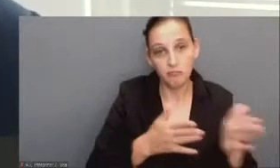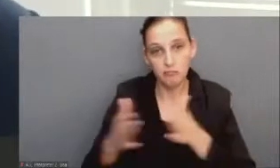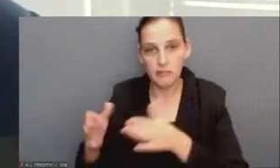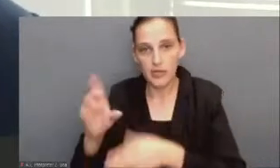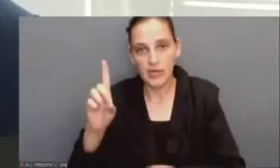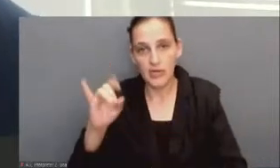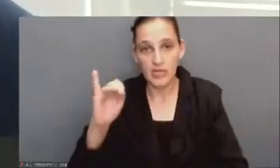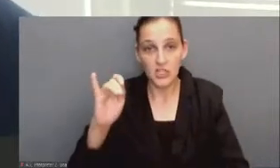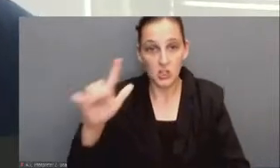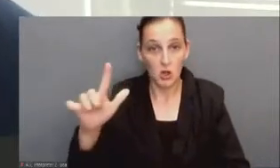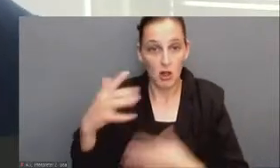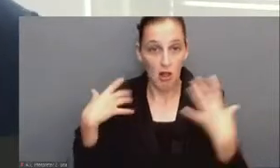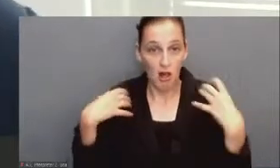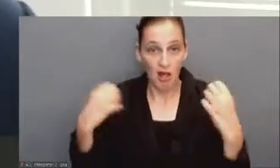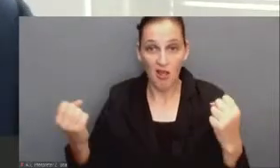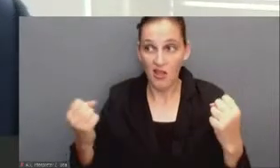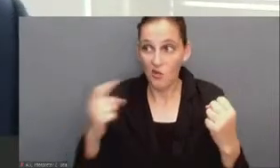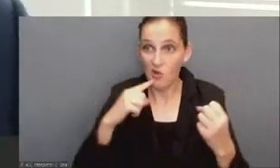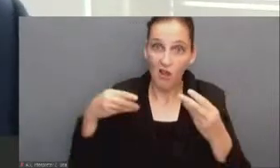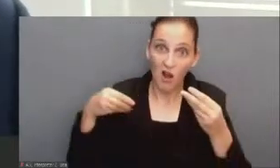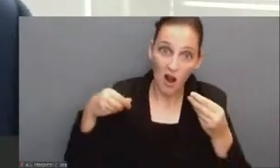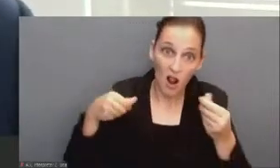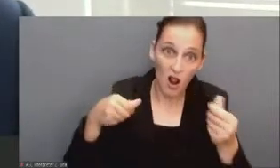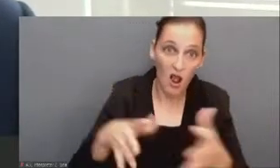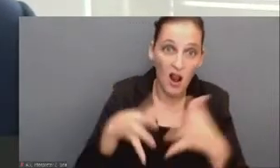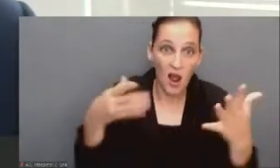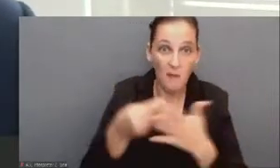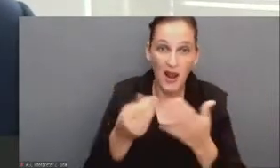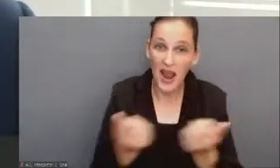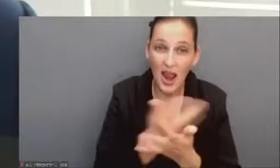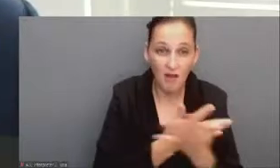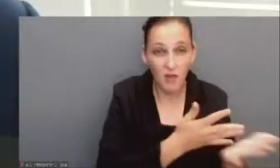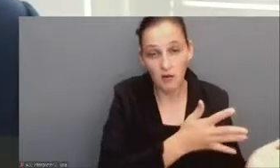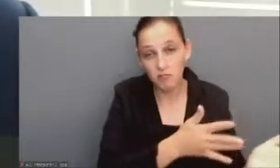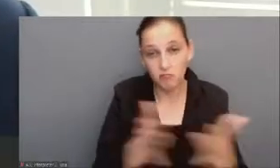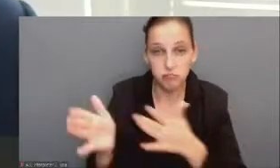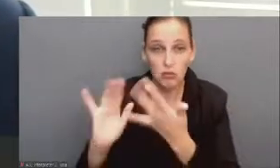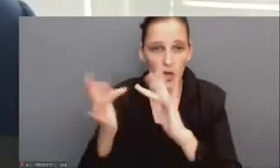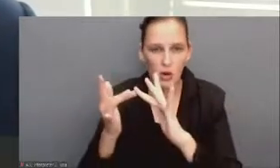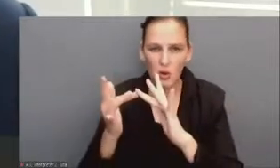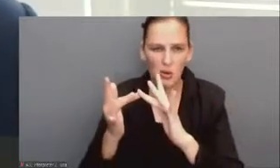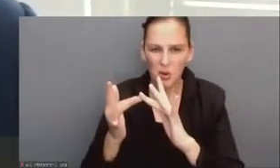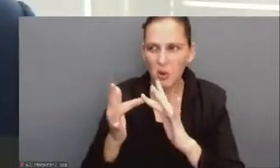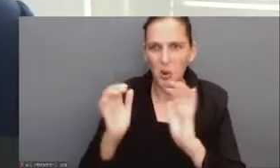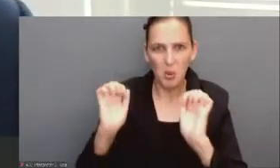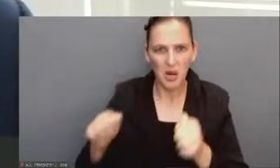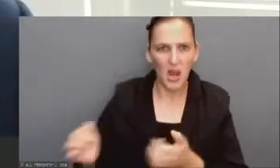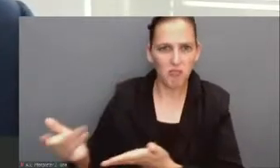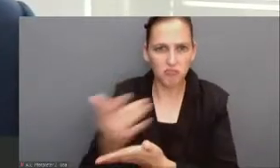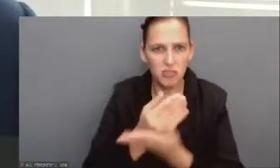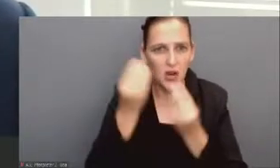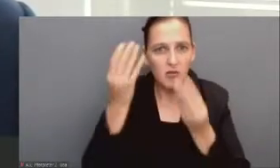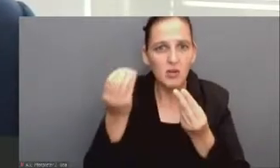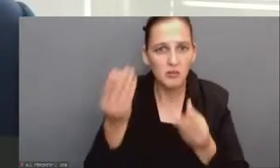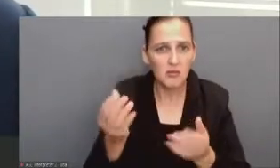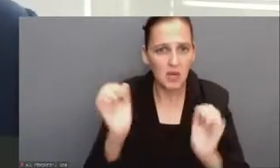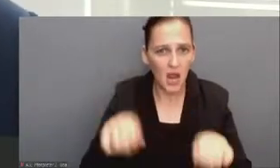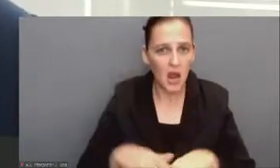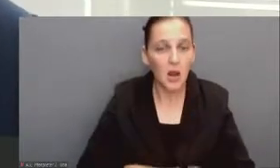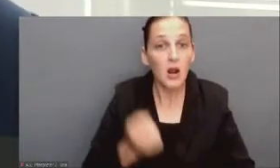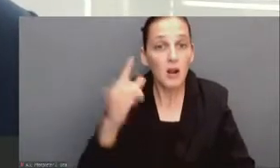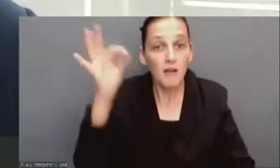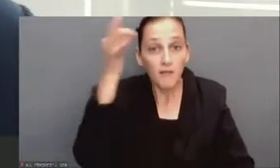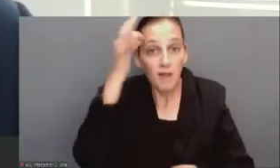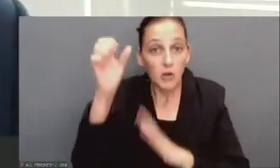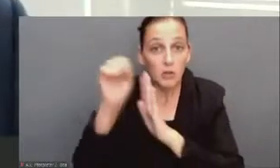maybe hundreds of billions of dollars in the nation, there's absolutely no reason why we shouldn't. And there are no laws at the federal or state level that preclude